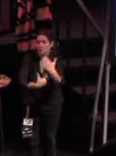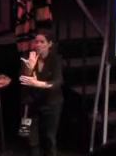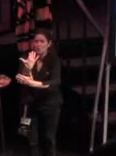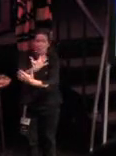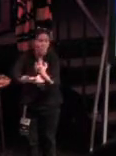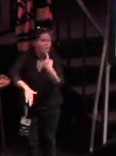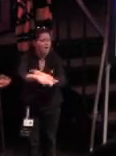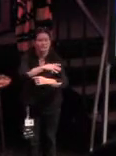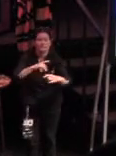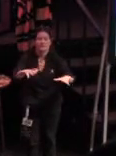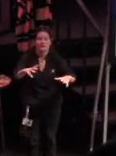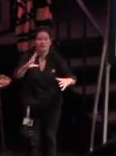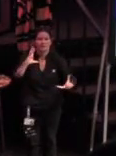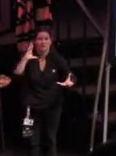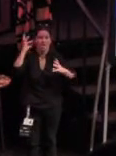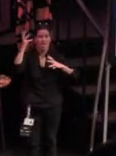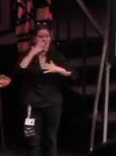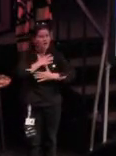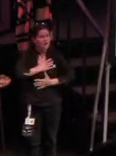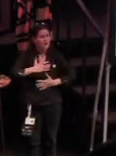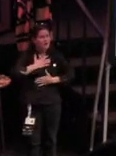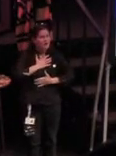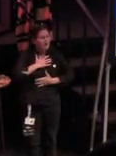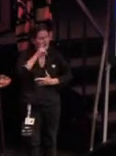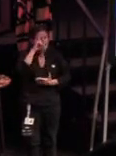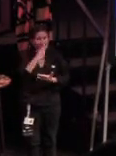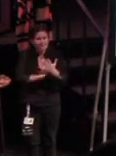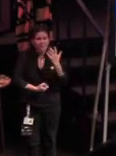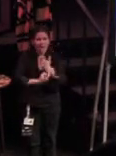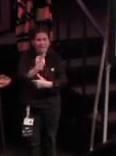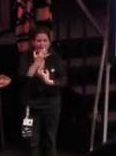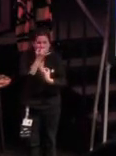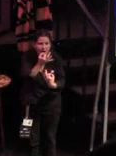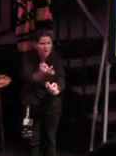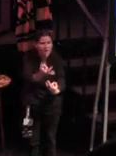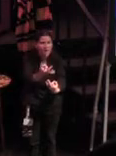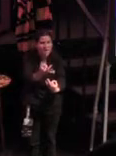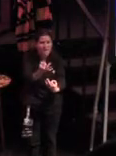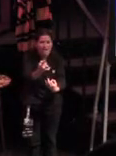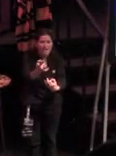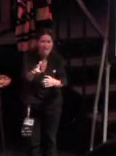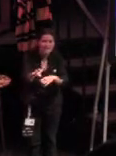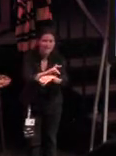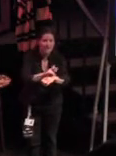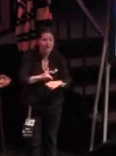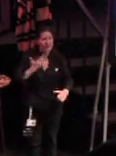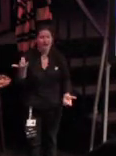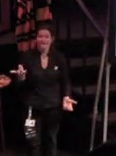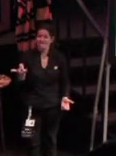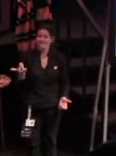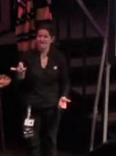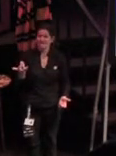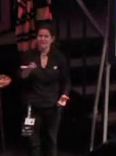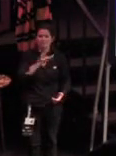rocked me. Like, I was transfixed. I couldn't believe what was happening. This thing in front of me, it was alive. There wasn't a screen, it wasn't